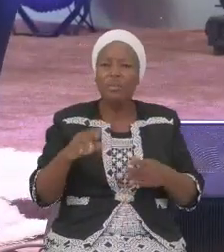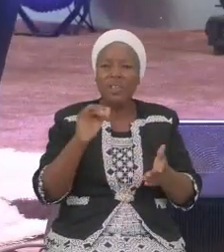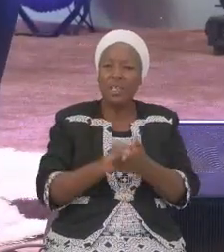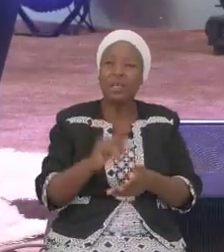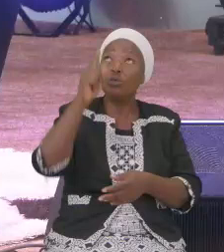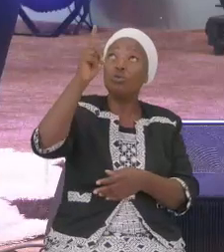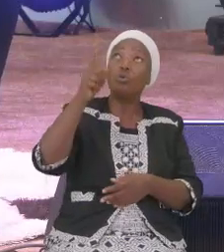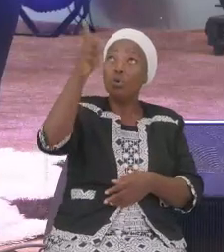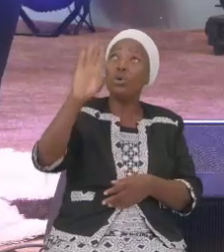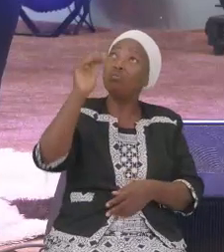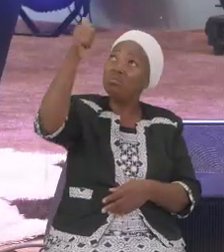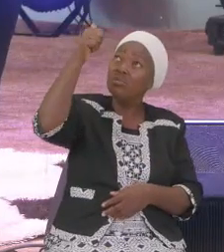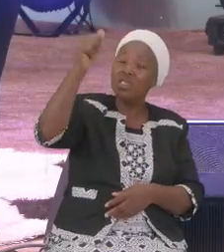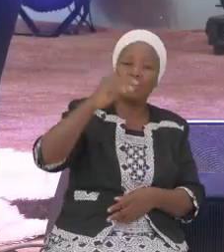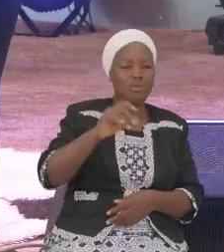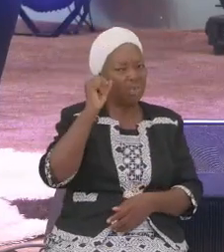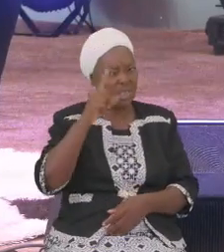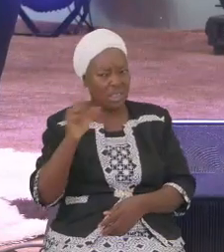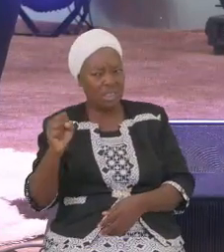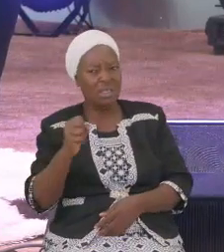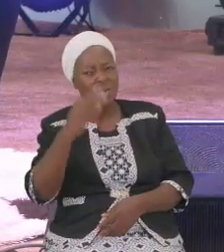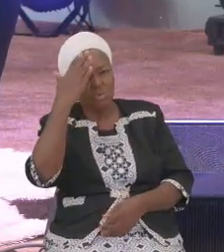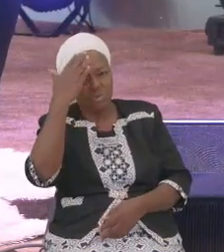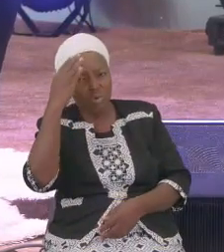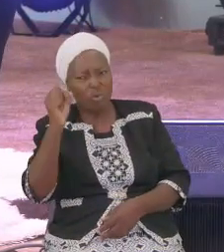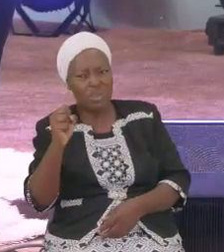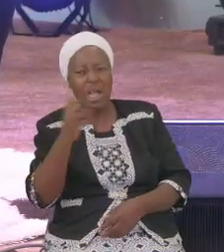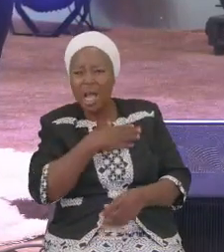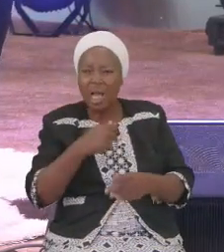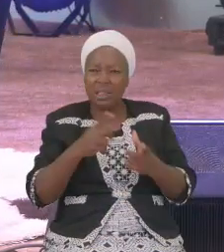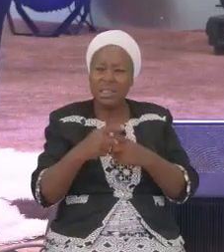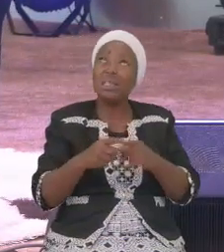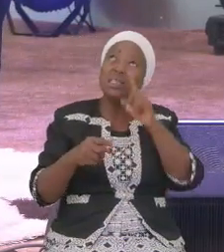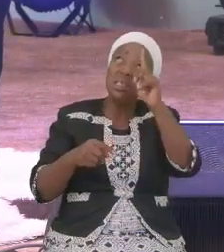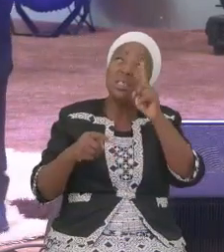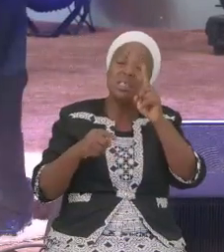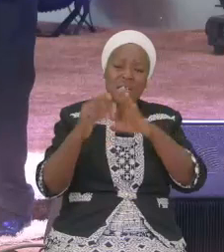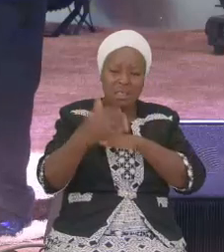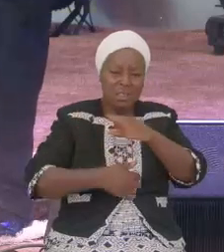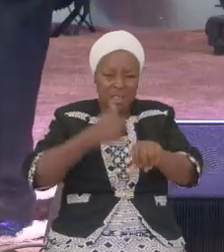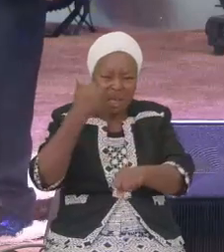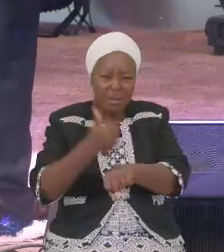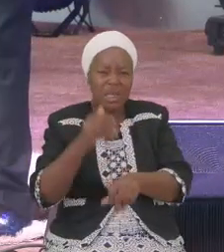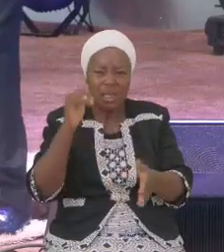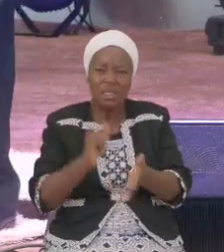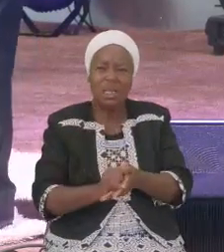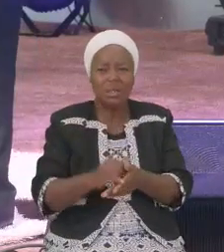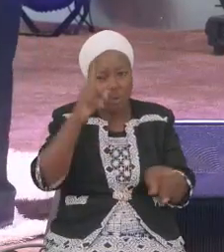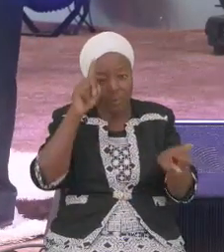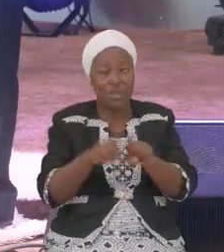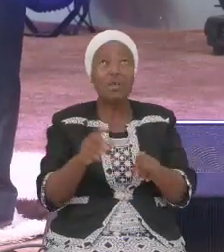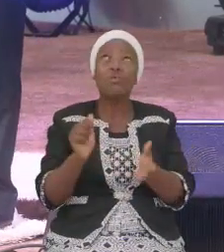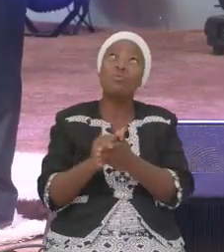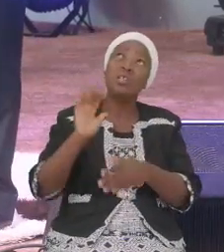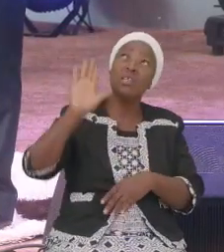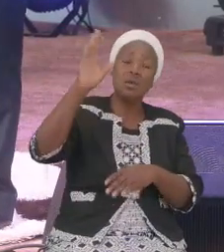God himself understands, recognizes, and that he confirms, that covenant with him